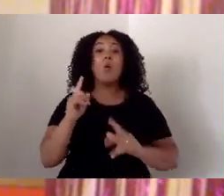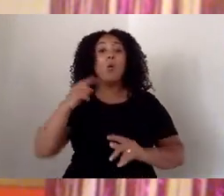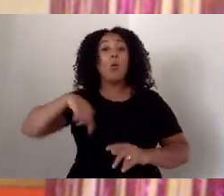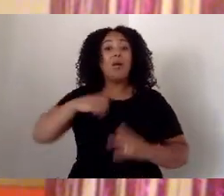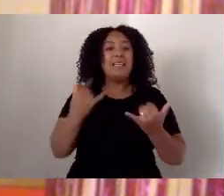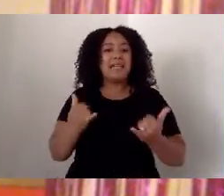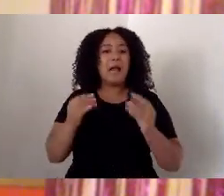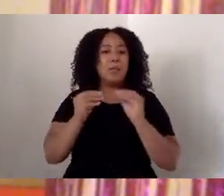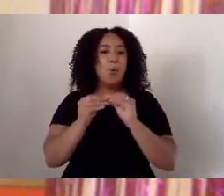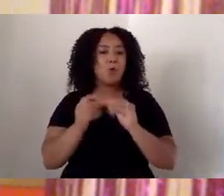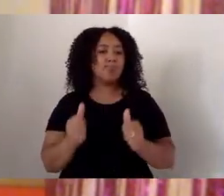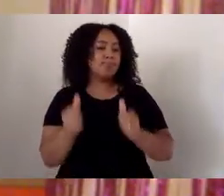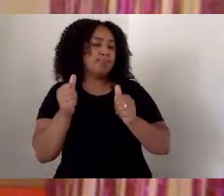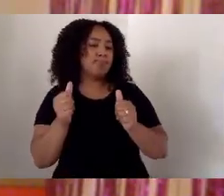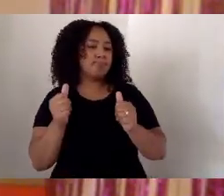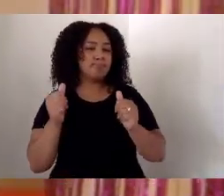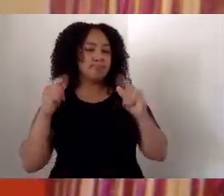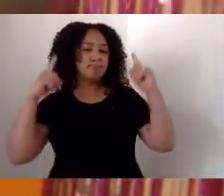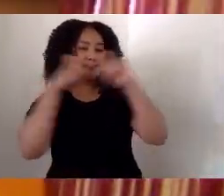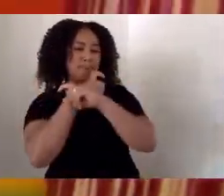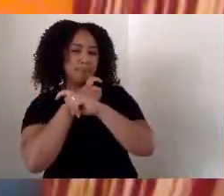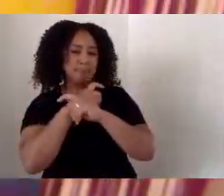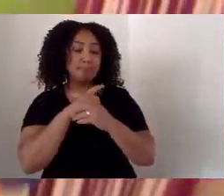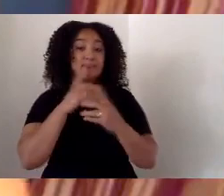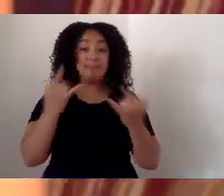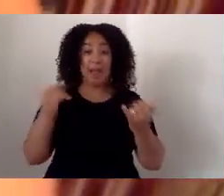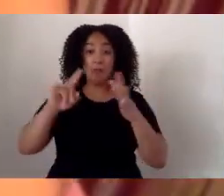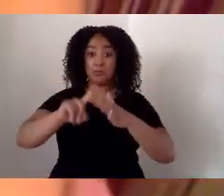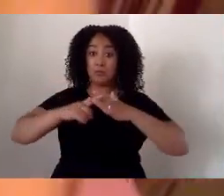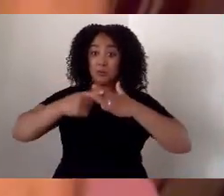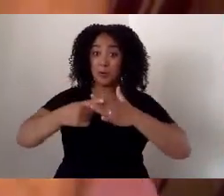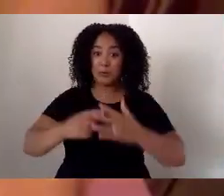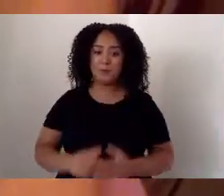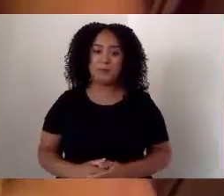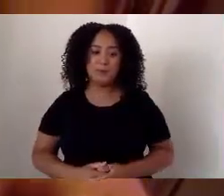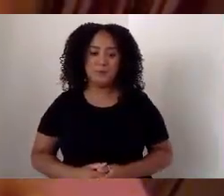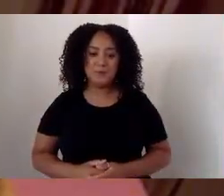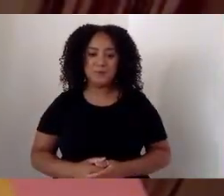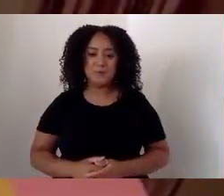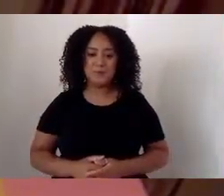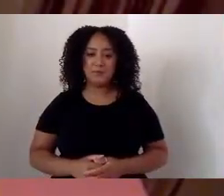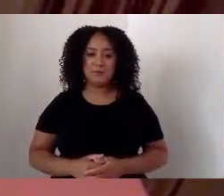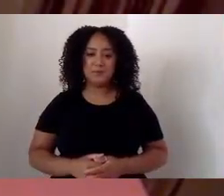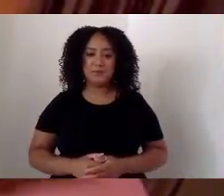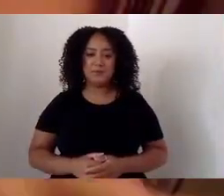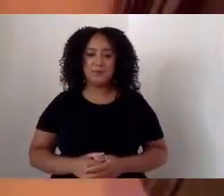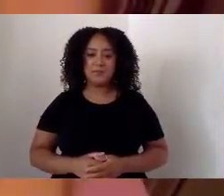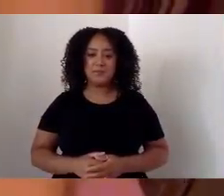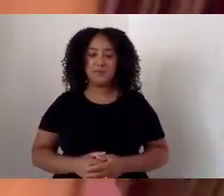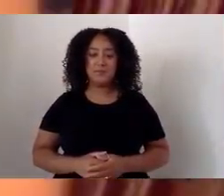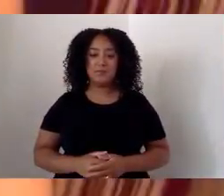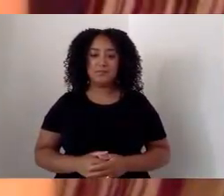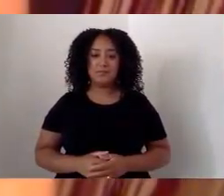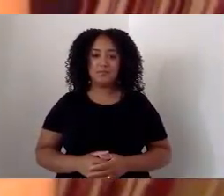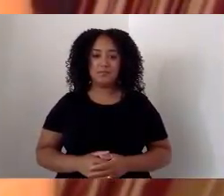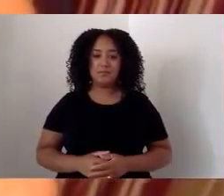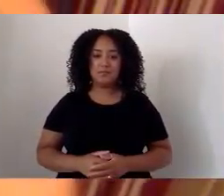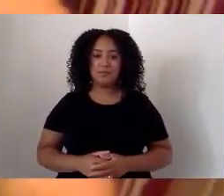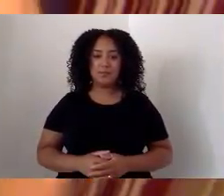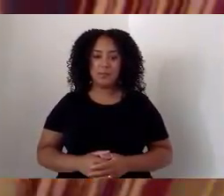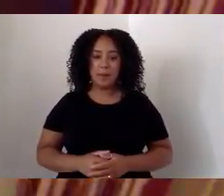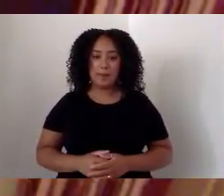complicated. So let's get into it. I'm just gonna pop y'all down right here. So if you see, ooh, too far.